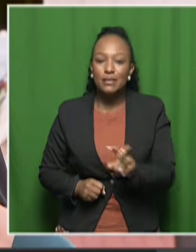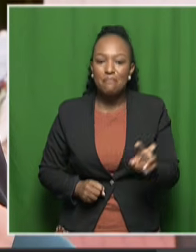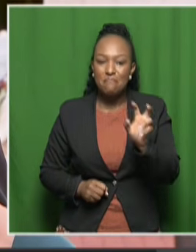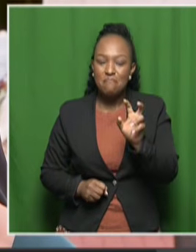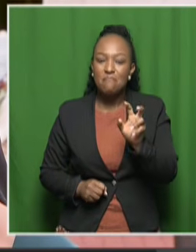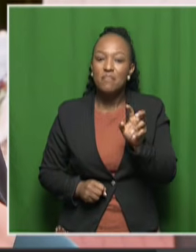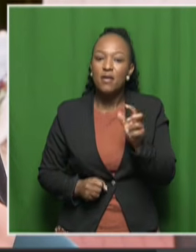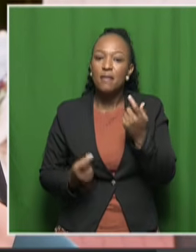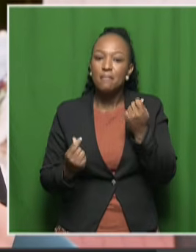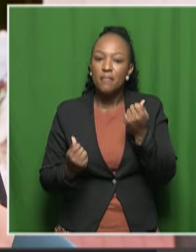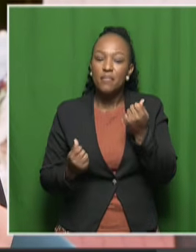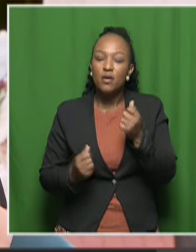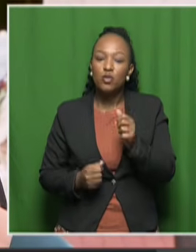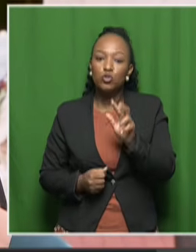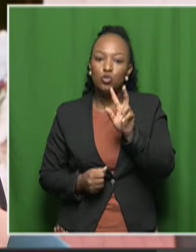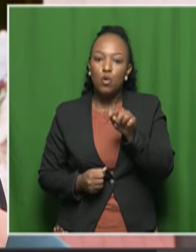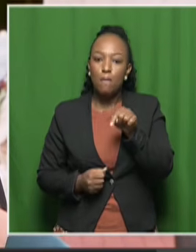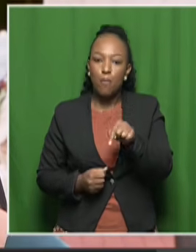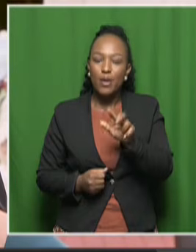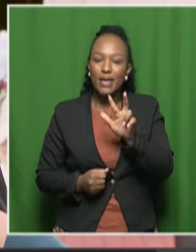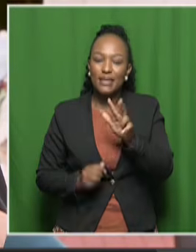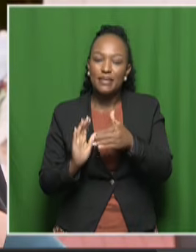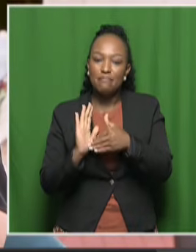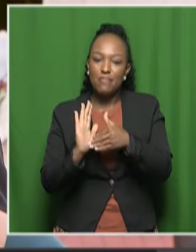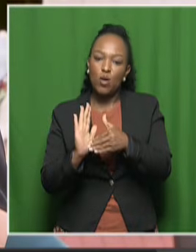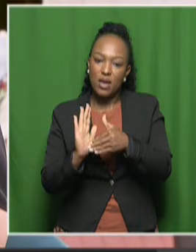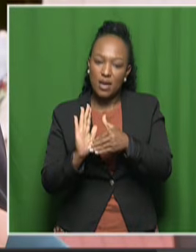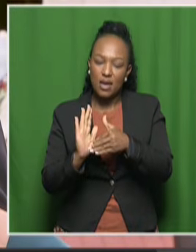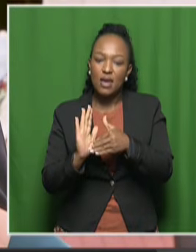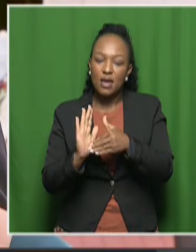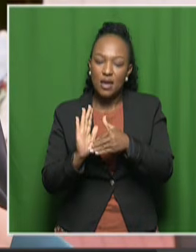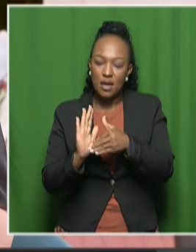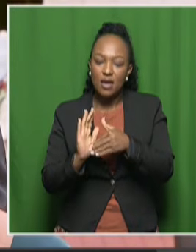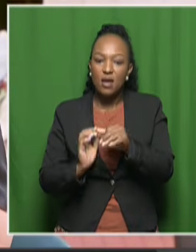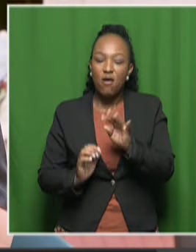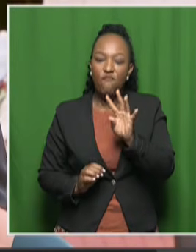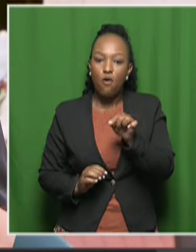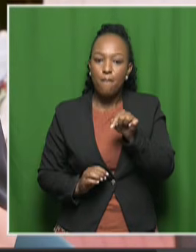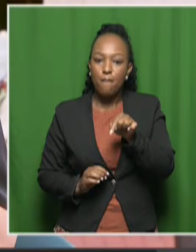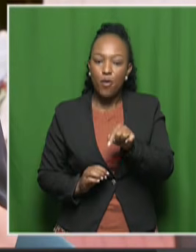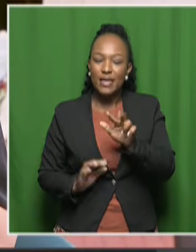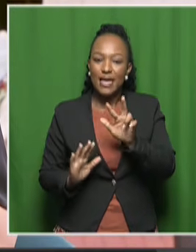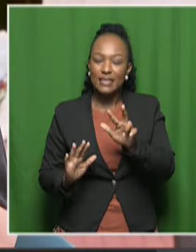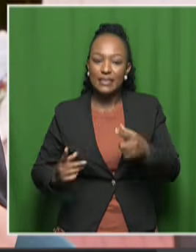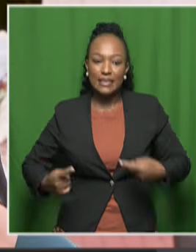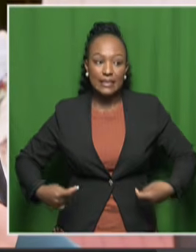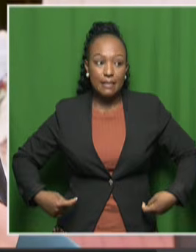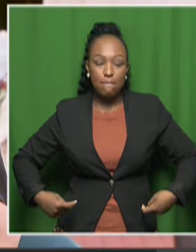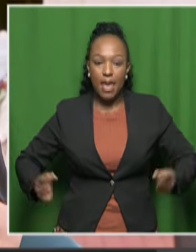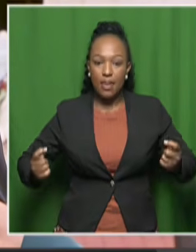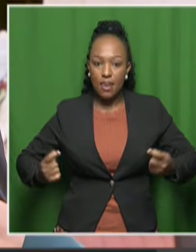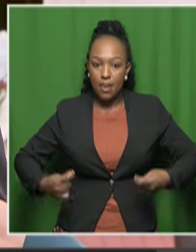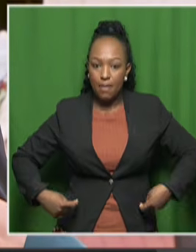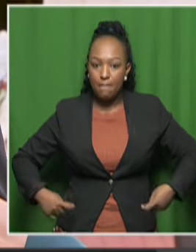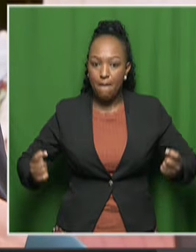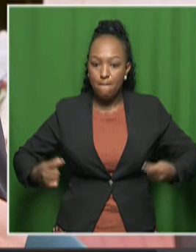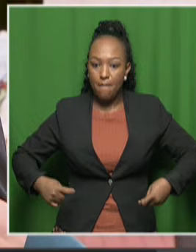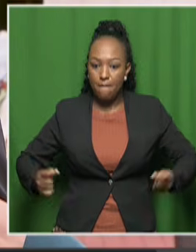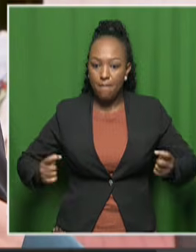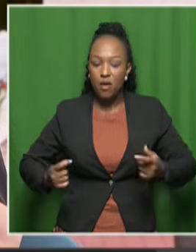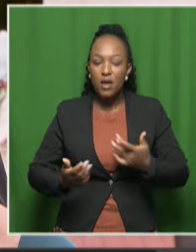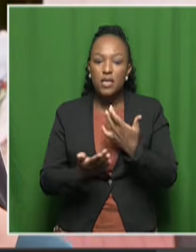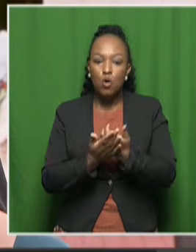to 2.8 million, with a 4.8 direct spend in our